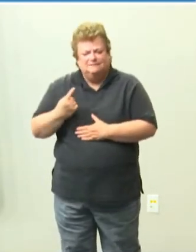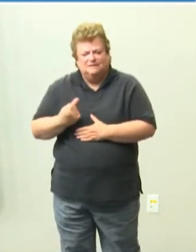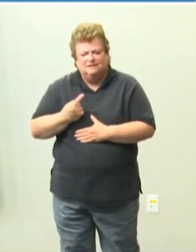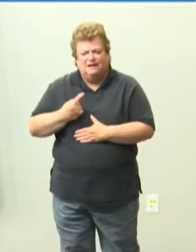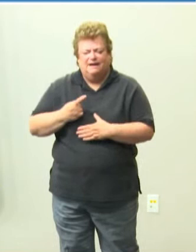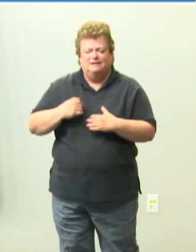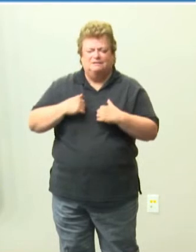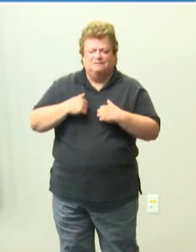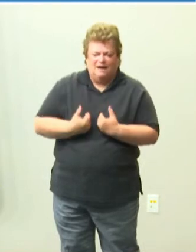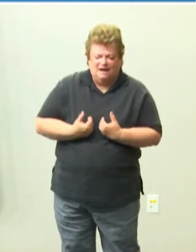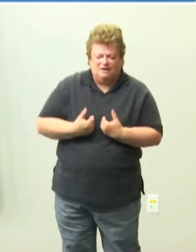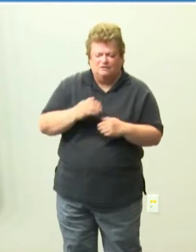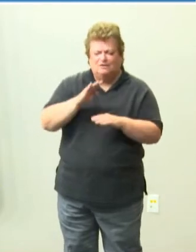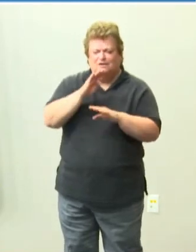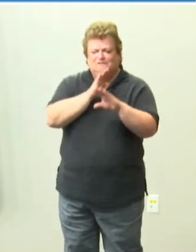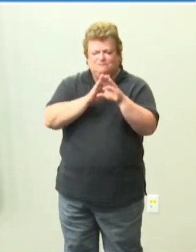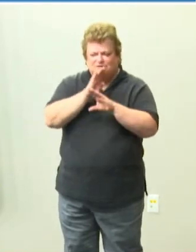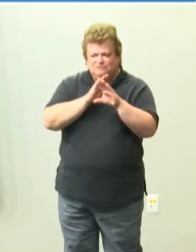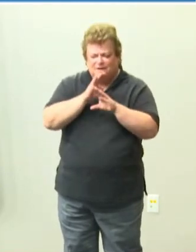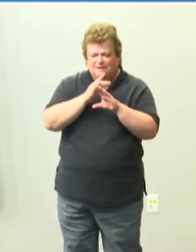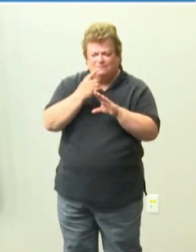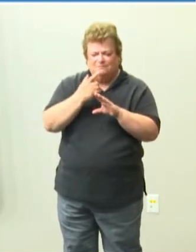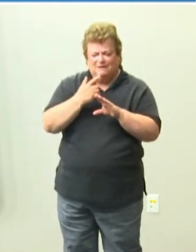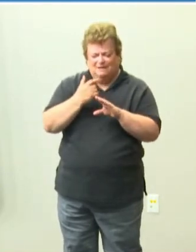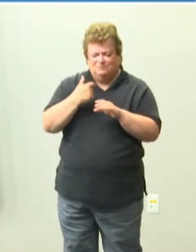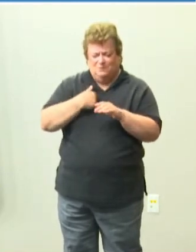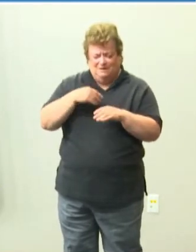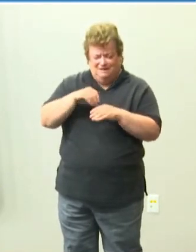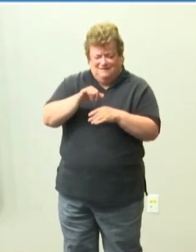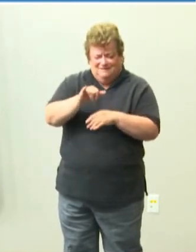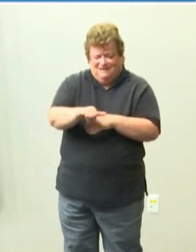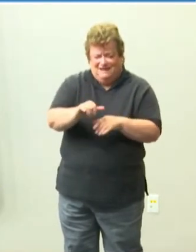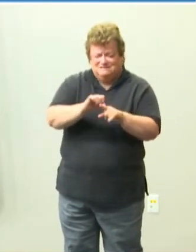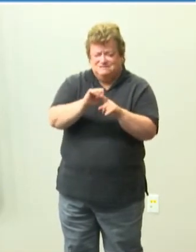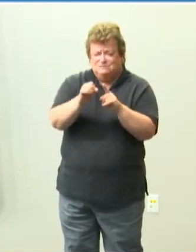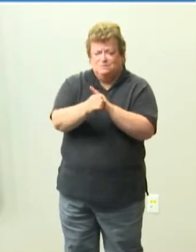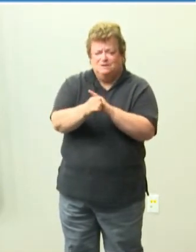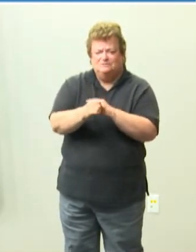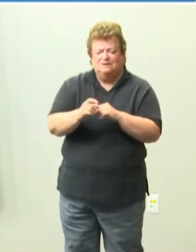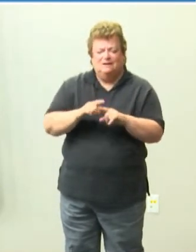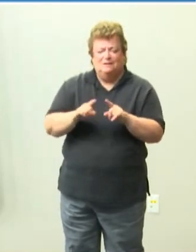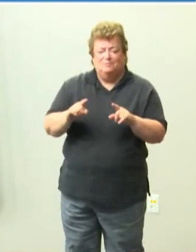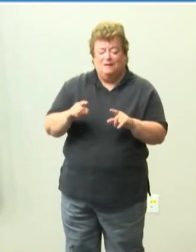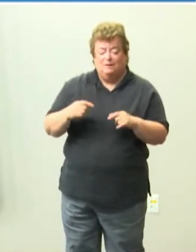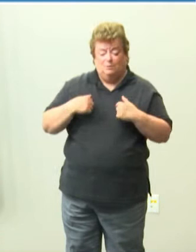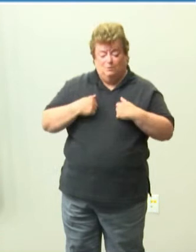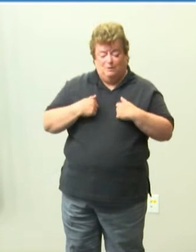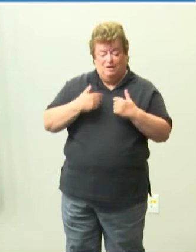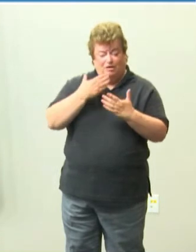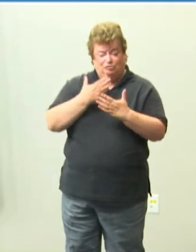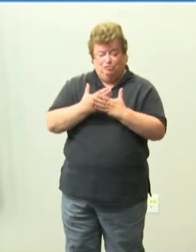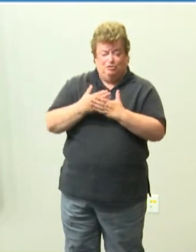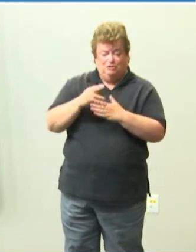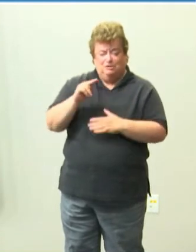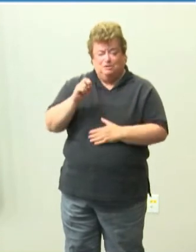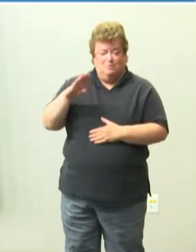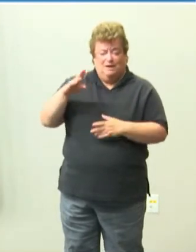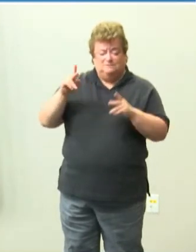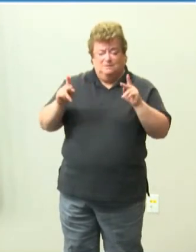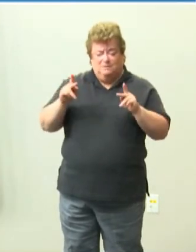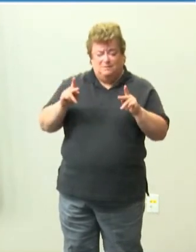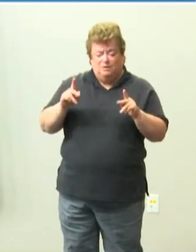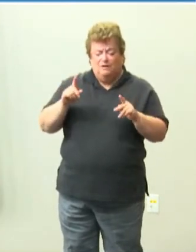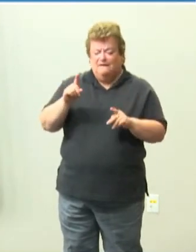very frustrated that we're in this situation. But like good Nebraskans, they put their heads